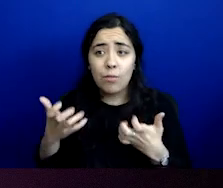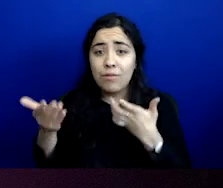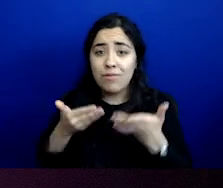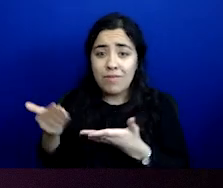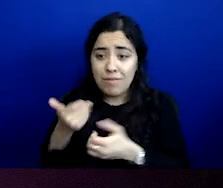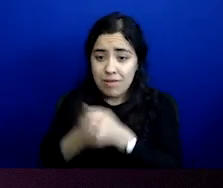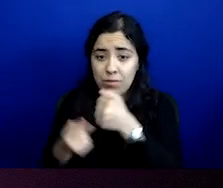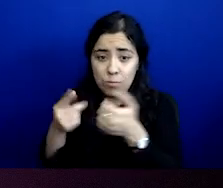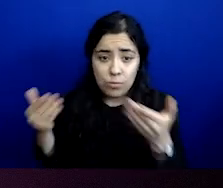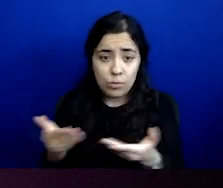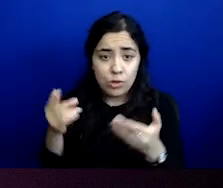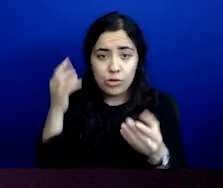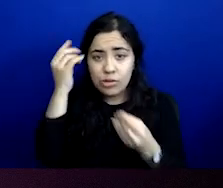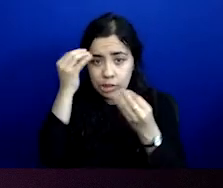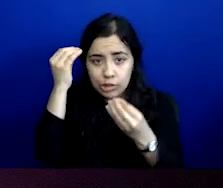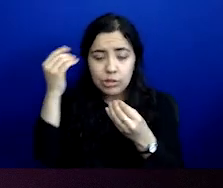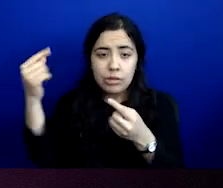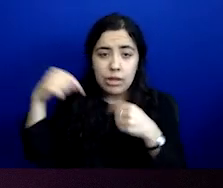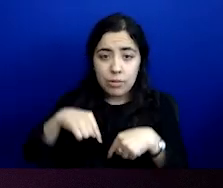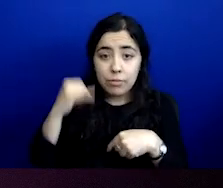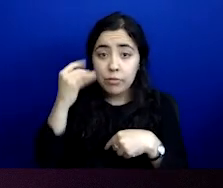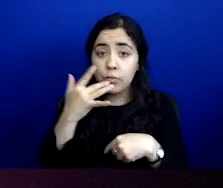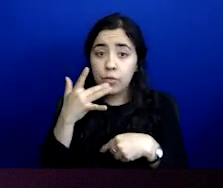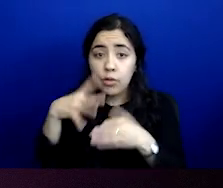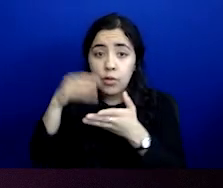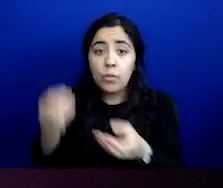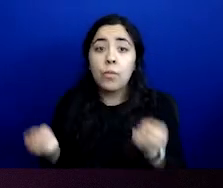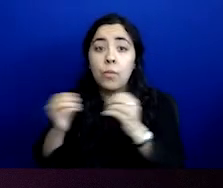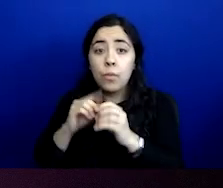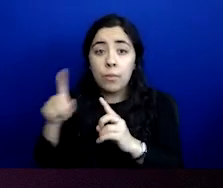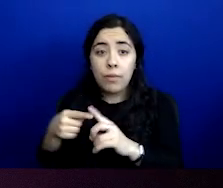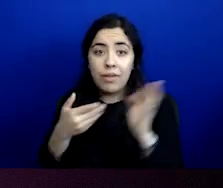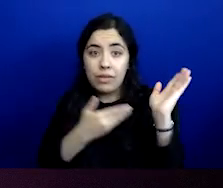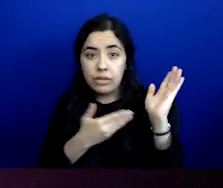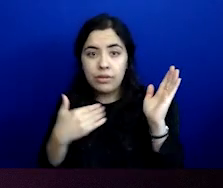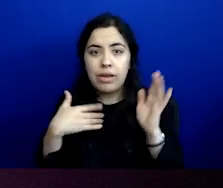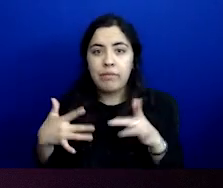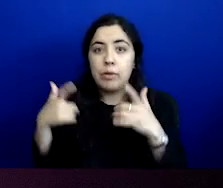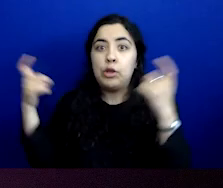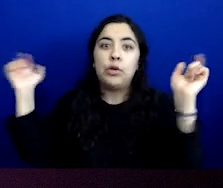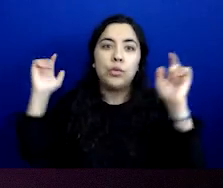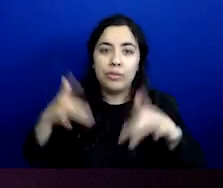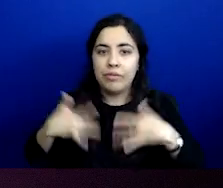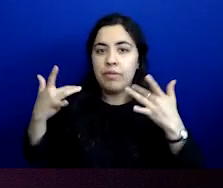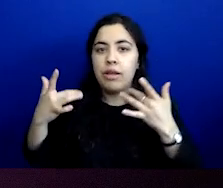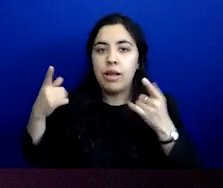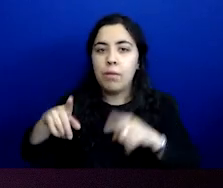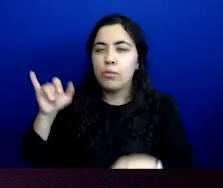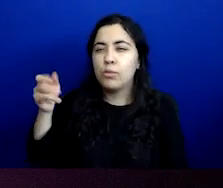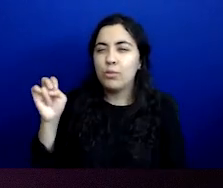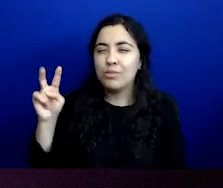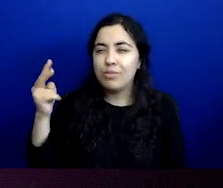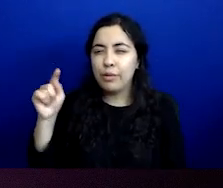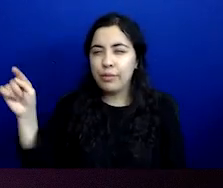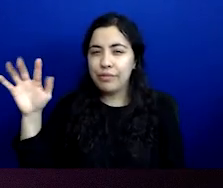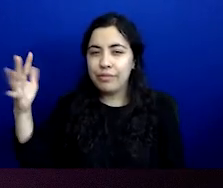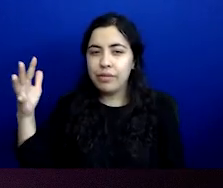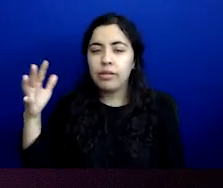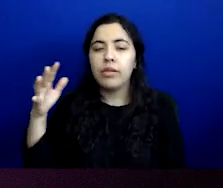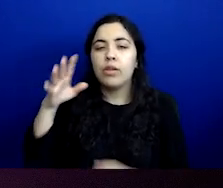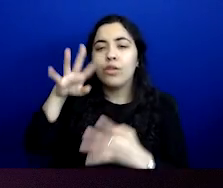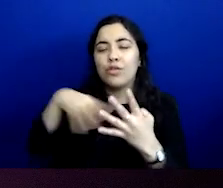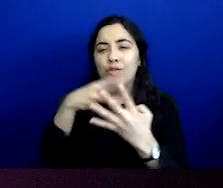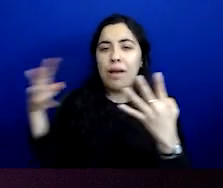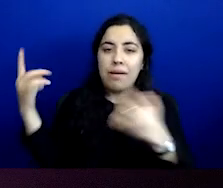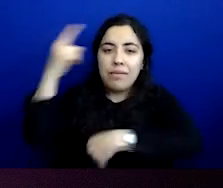everyone here to consider coming. If you want to learn more about all this stuff, we have a big event happening June 2nd through 5th. It's called Graph